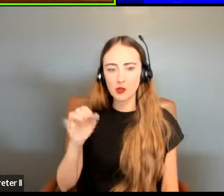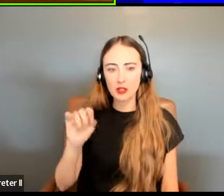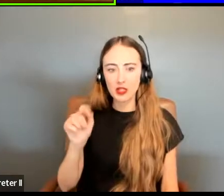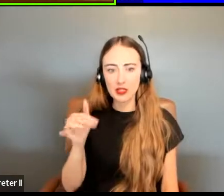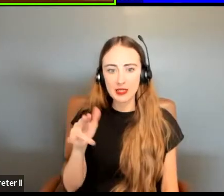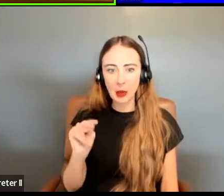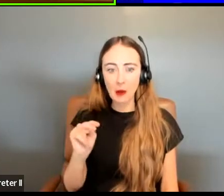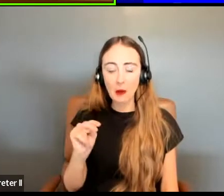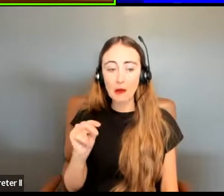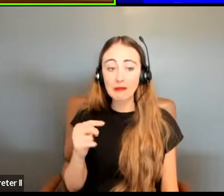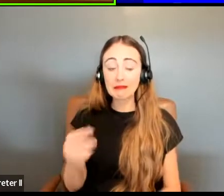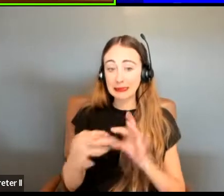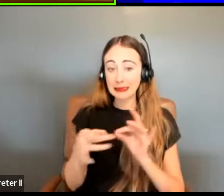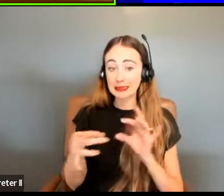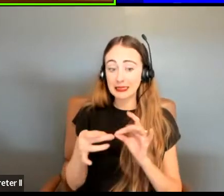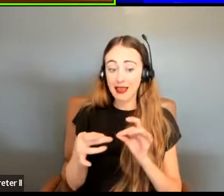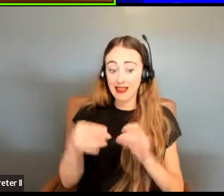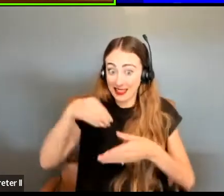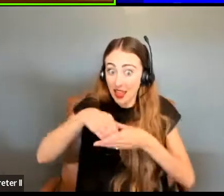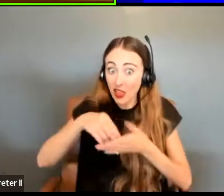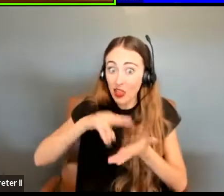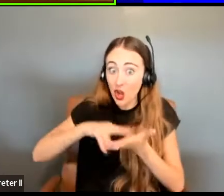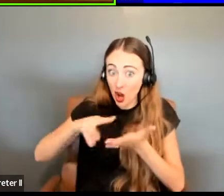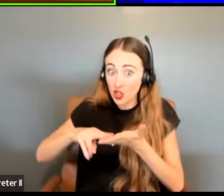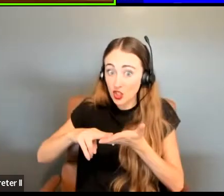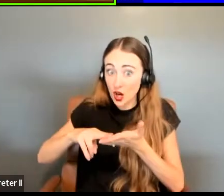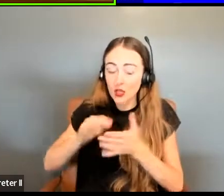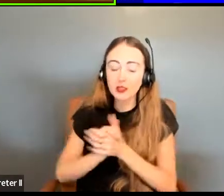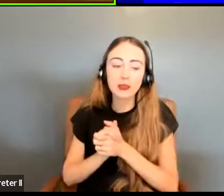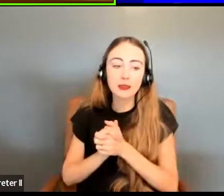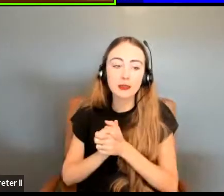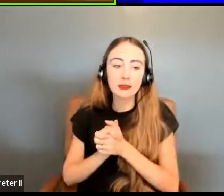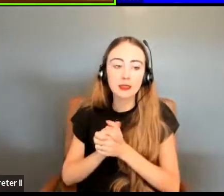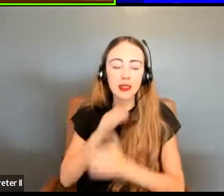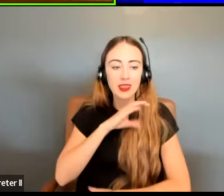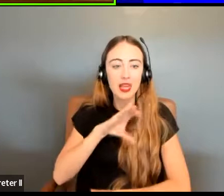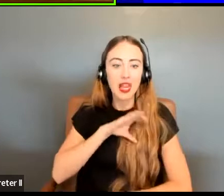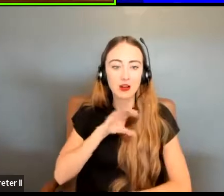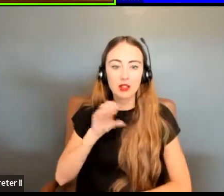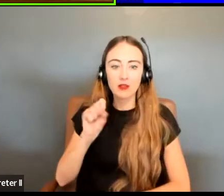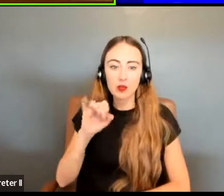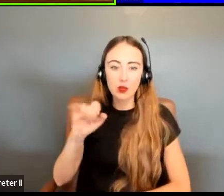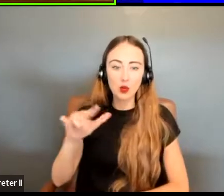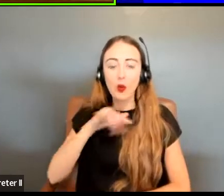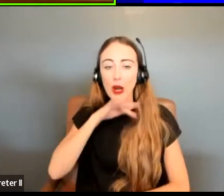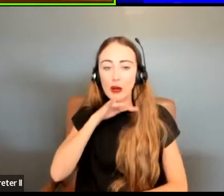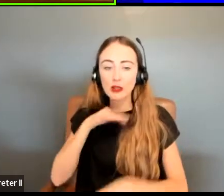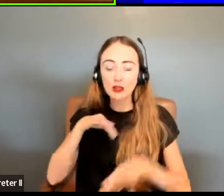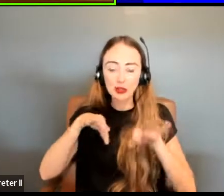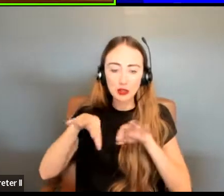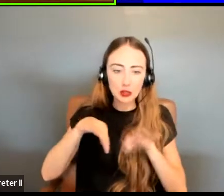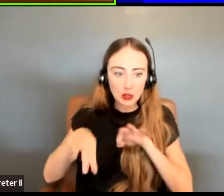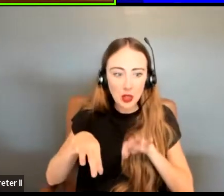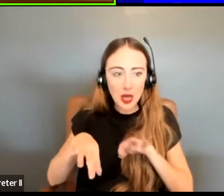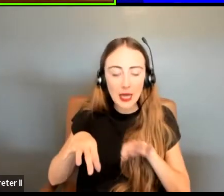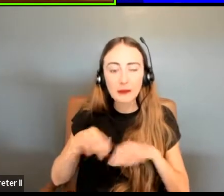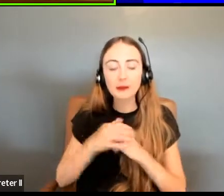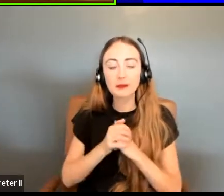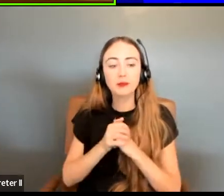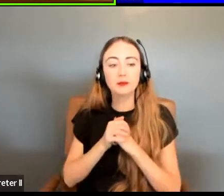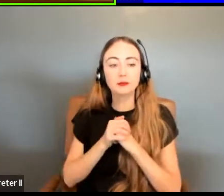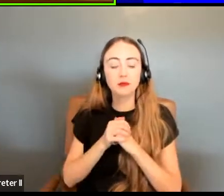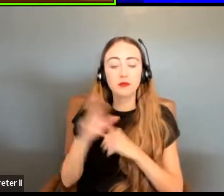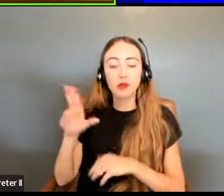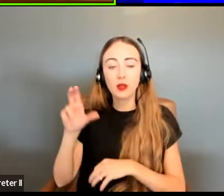says, in the contract, the real estate contract, the characteristic of the soil of the property is described by the Soil Conservation Service, the United